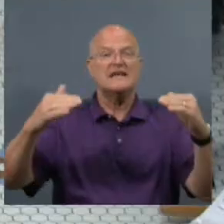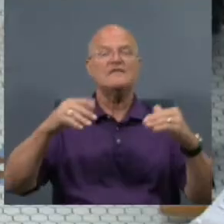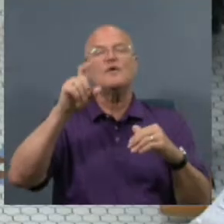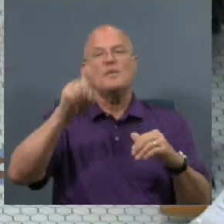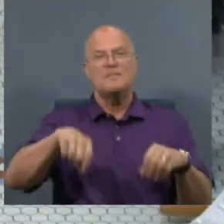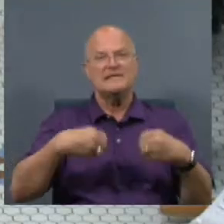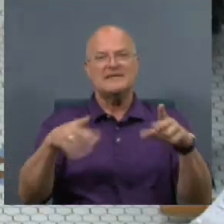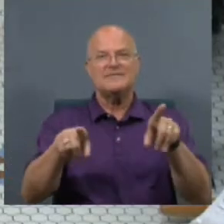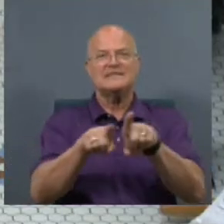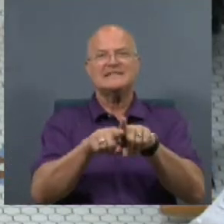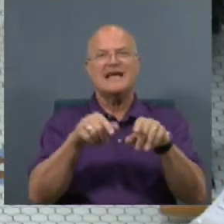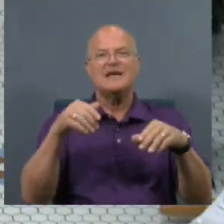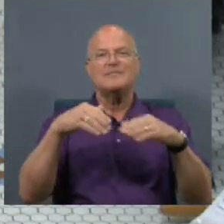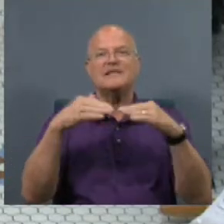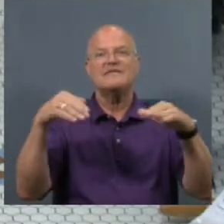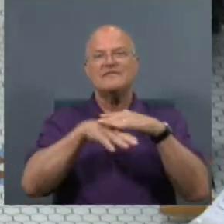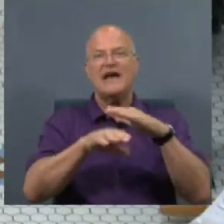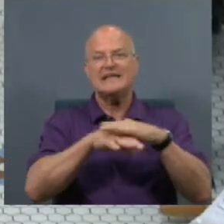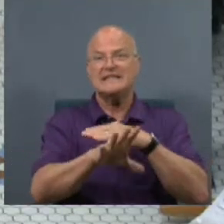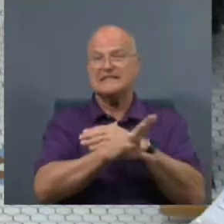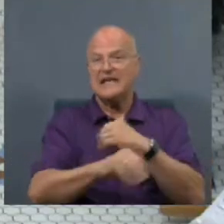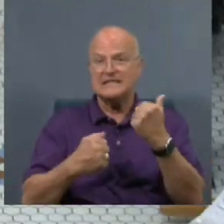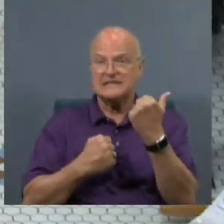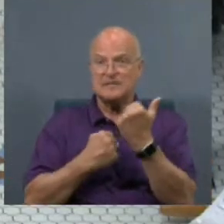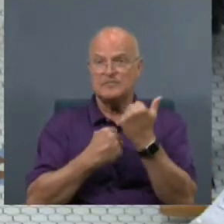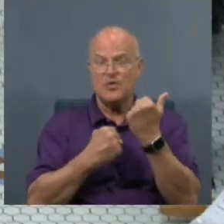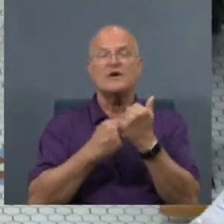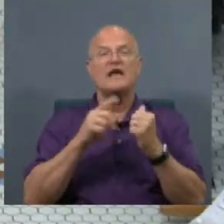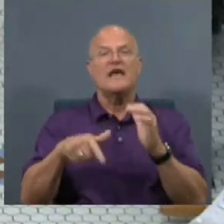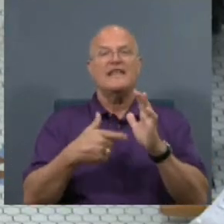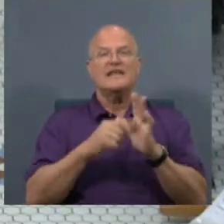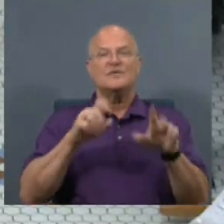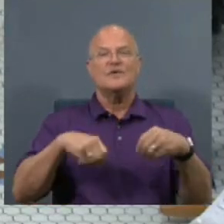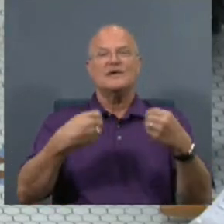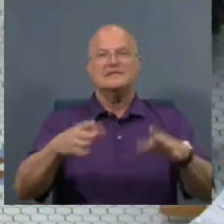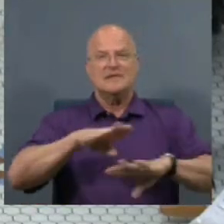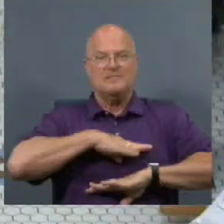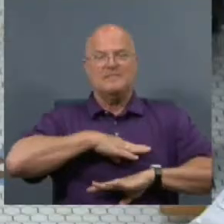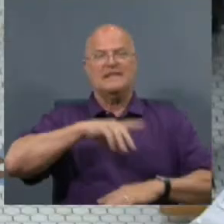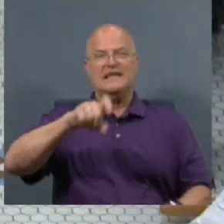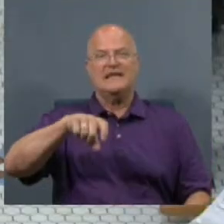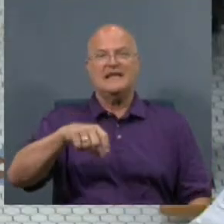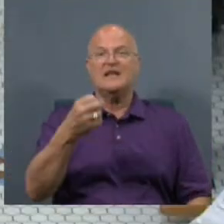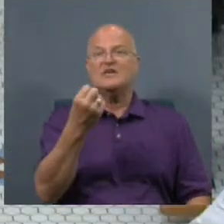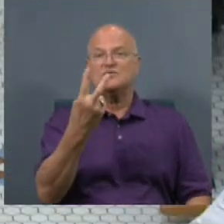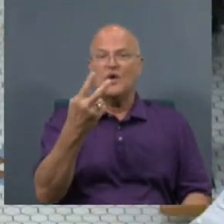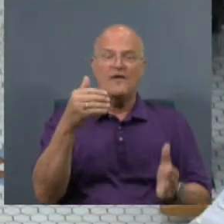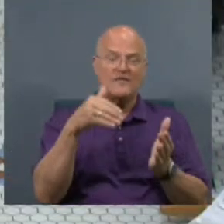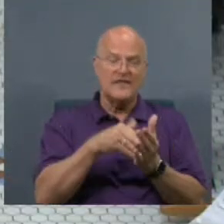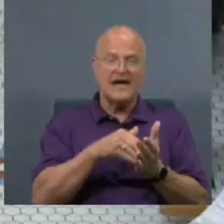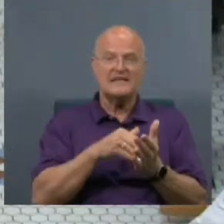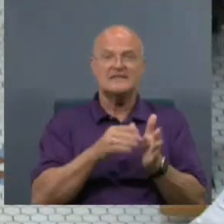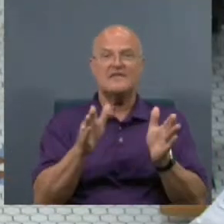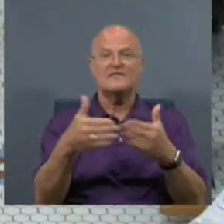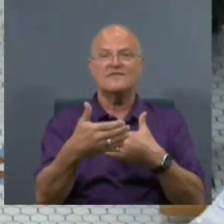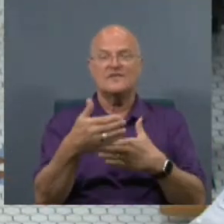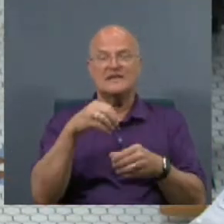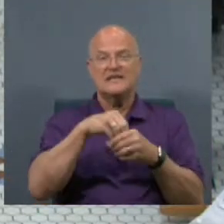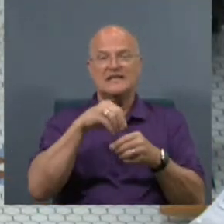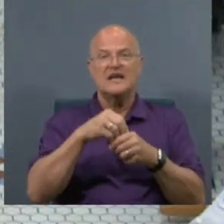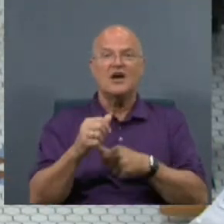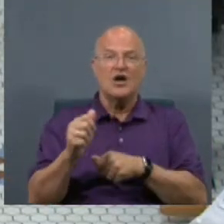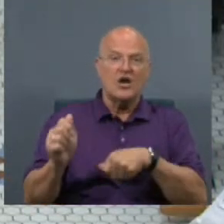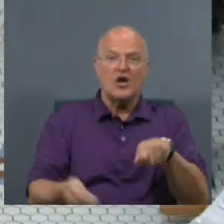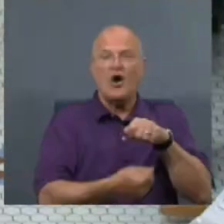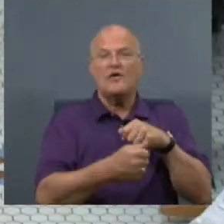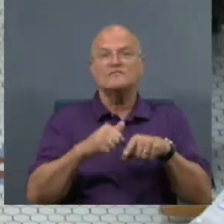the same level of access and support. This facility is designed to meet that need. It's 12,000 square foot indoor golf